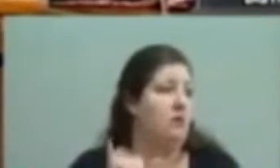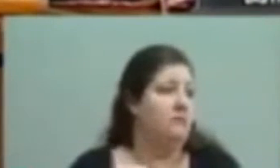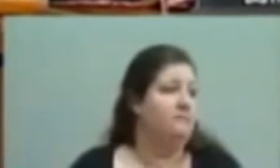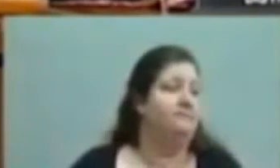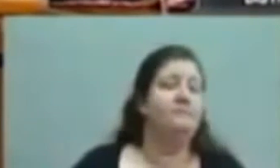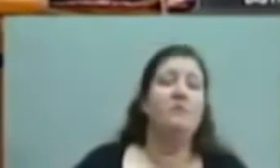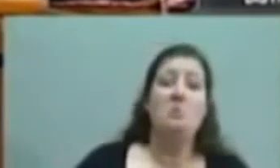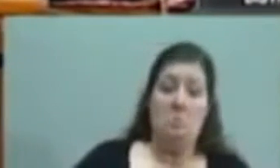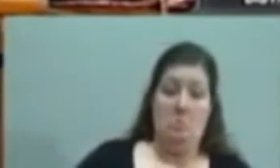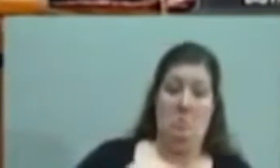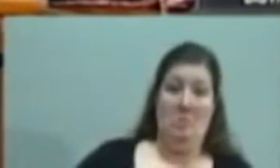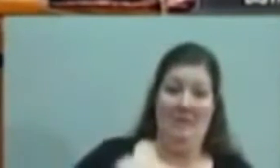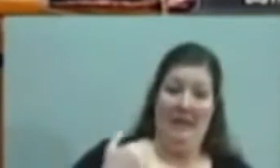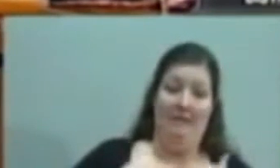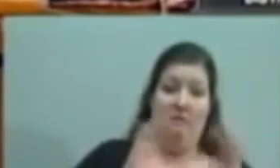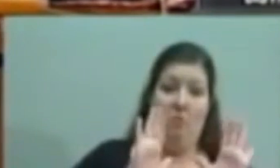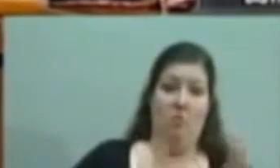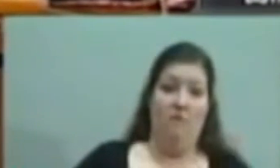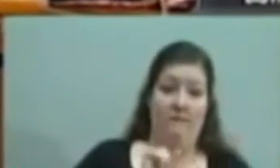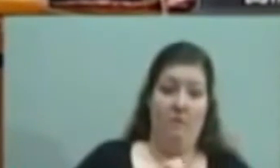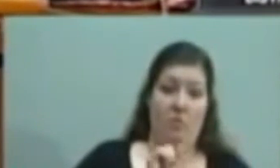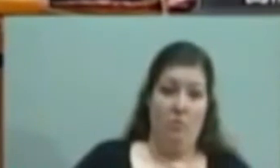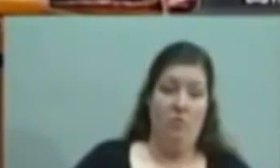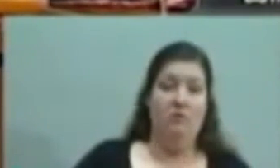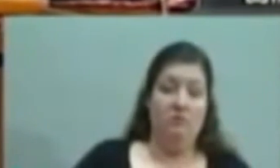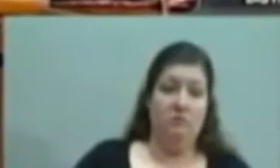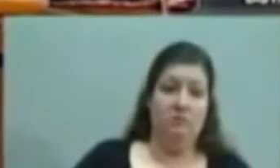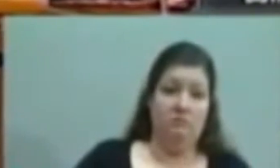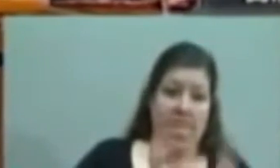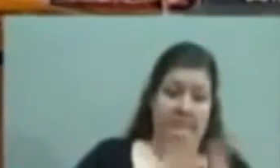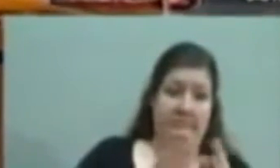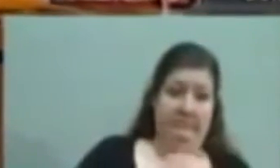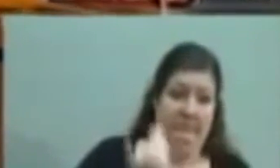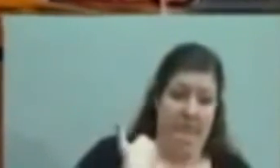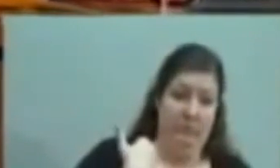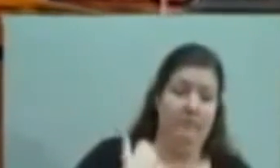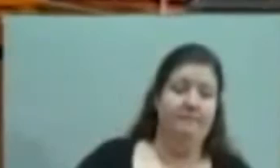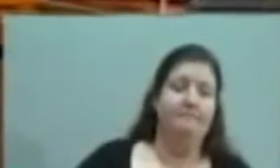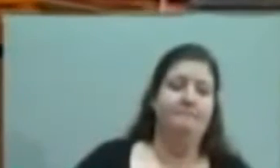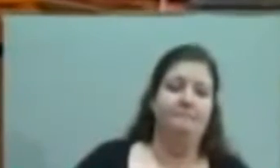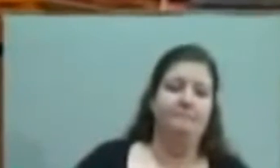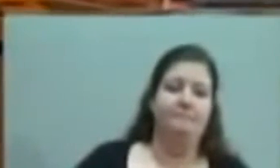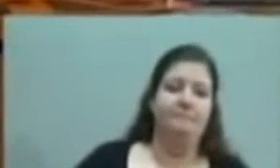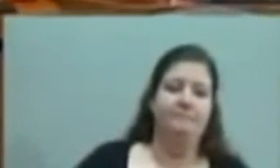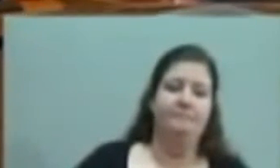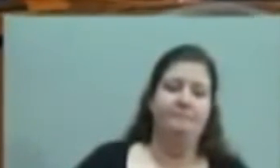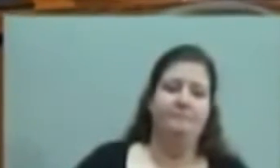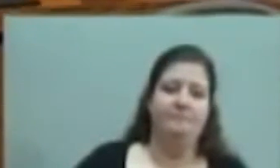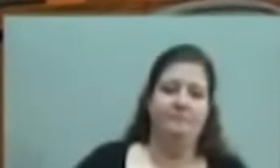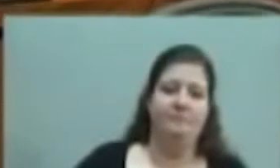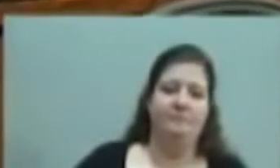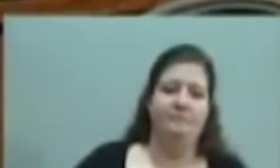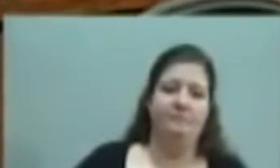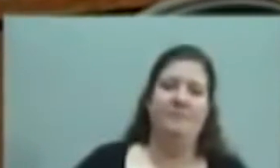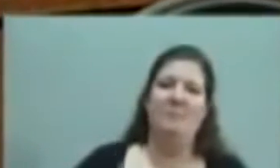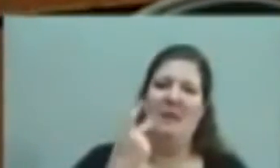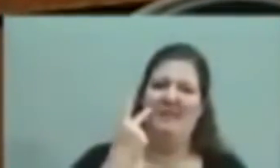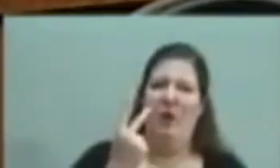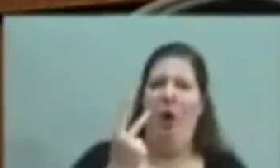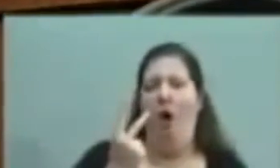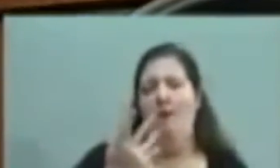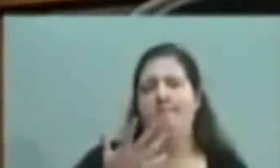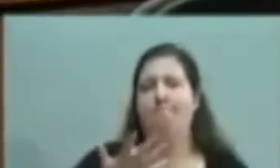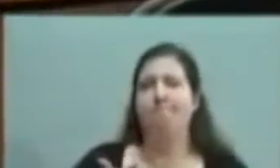We had a really great work session earlier where we looked at some of the more longer term